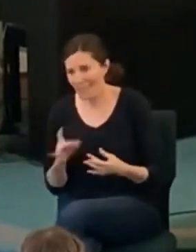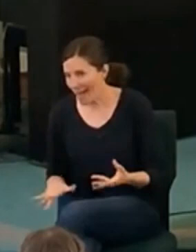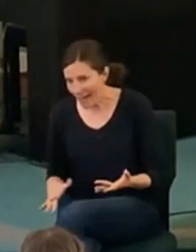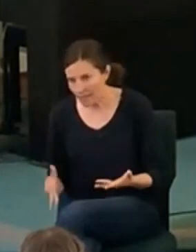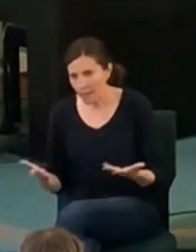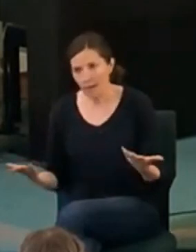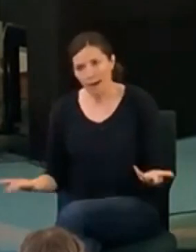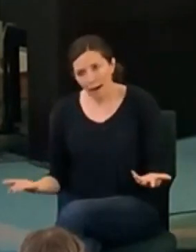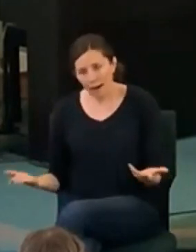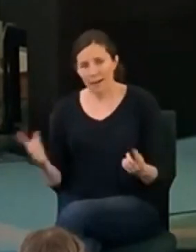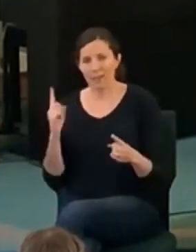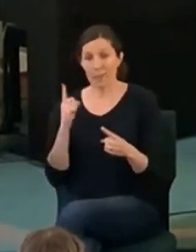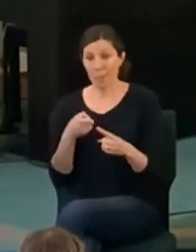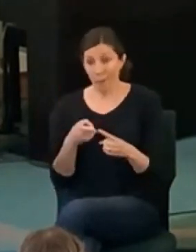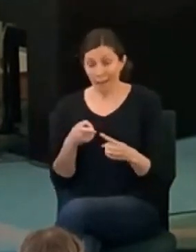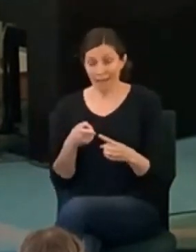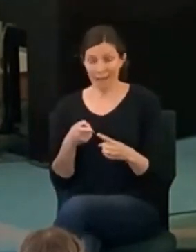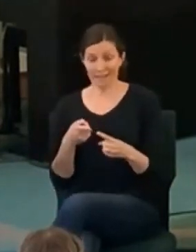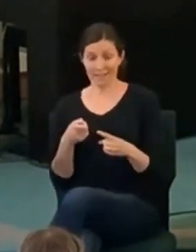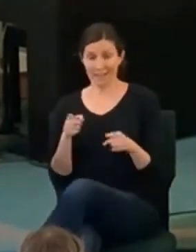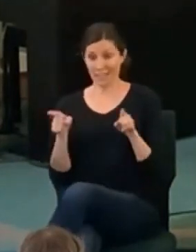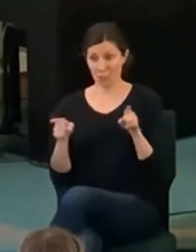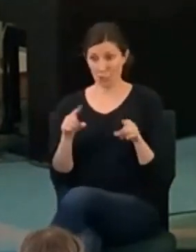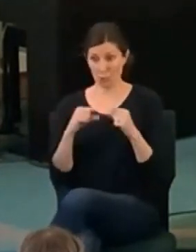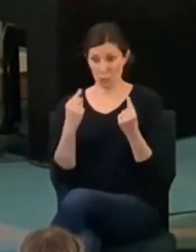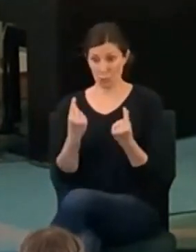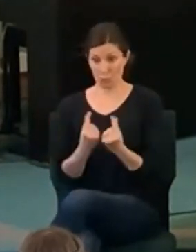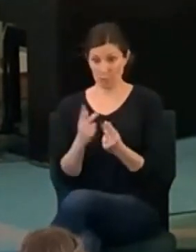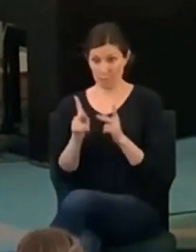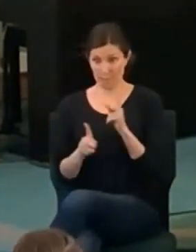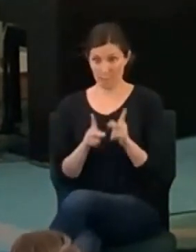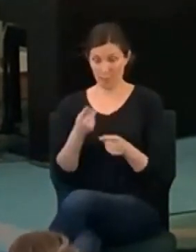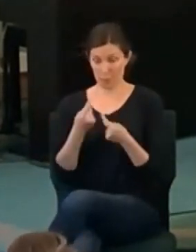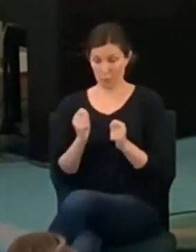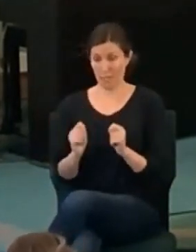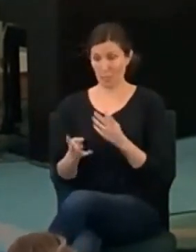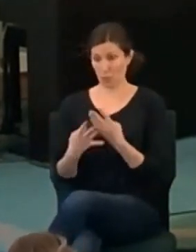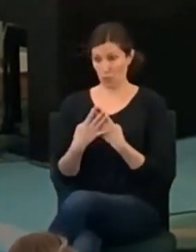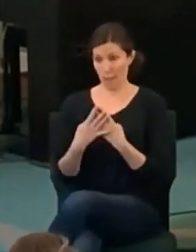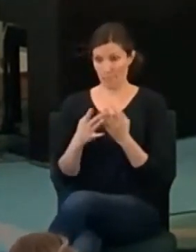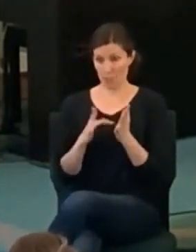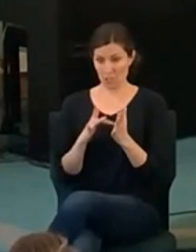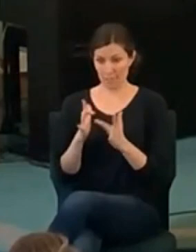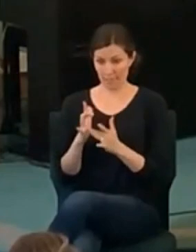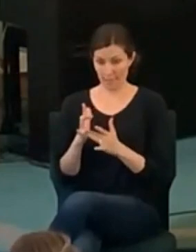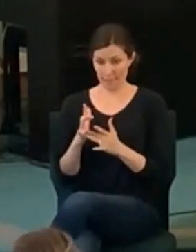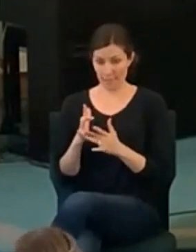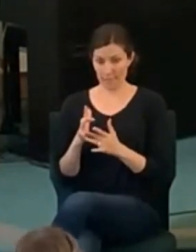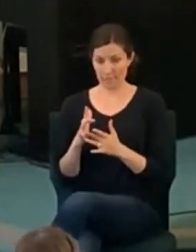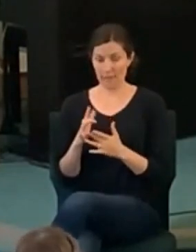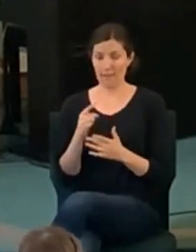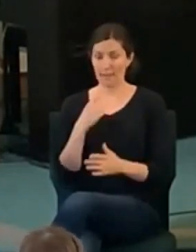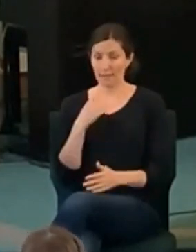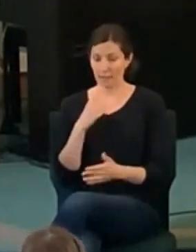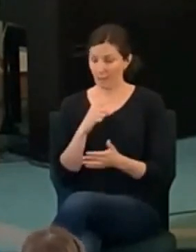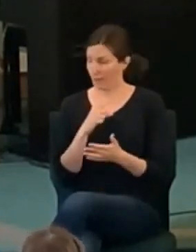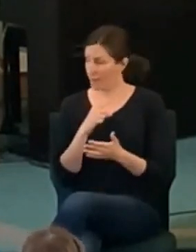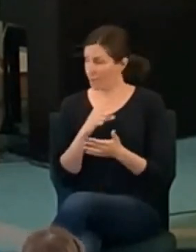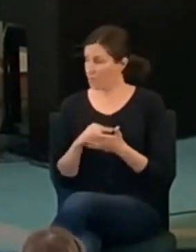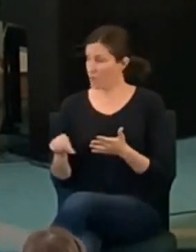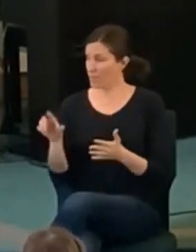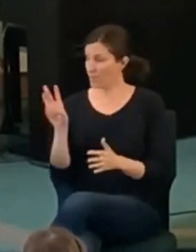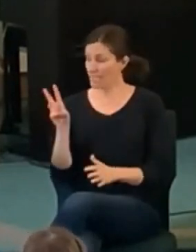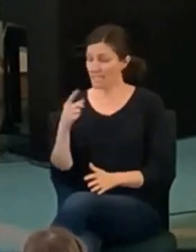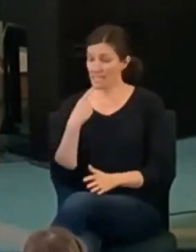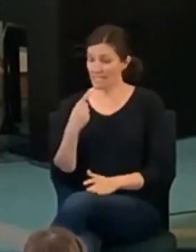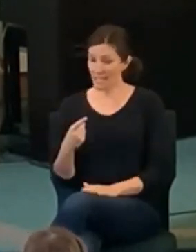would alienate the legalists. If he supported the death penalty, he would alienate the many who opposed it, even